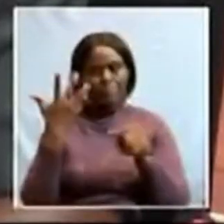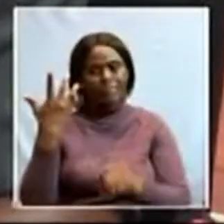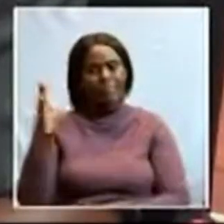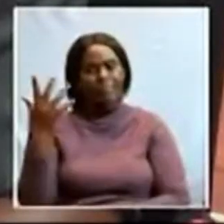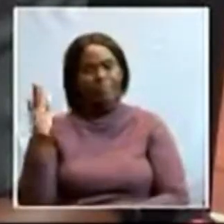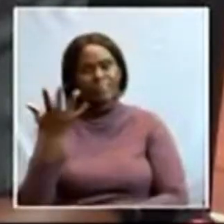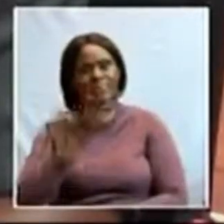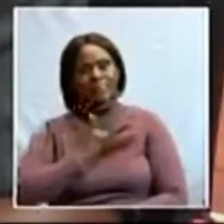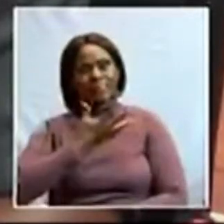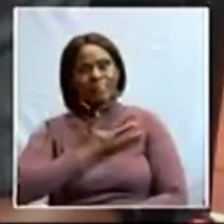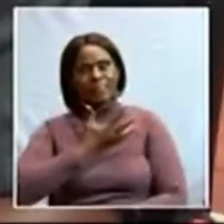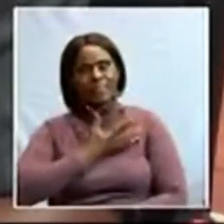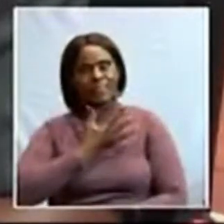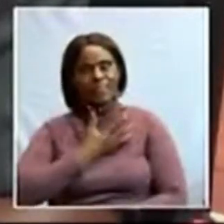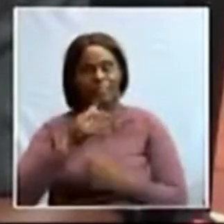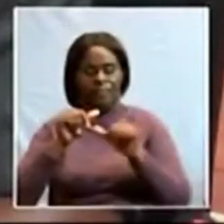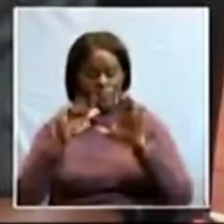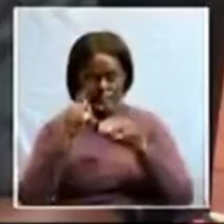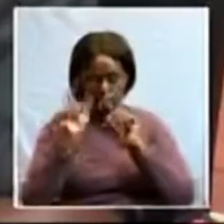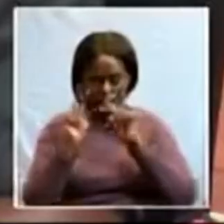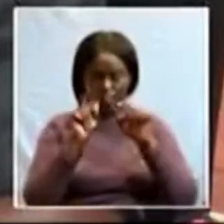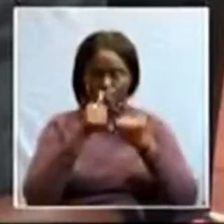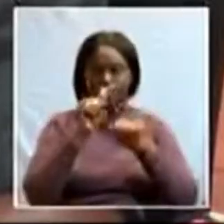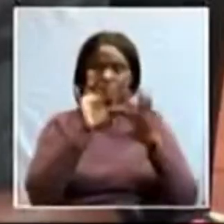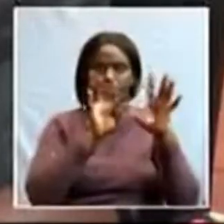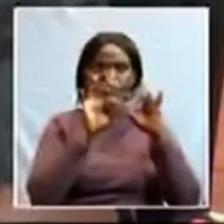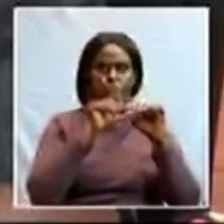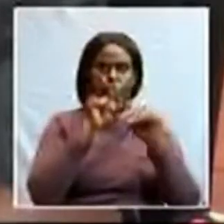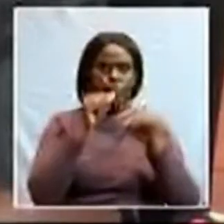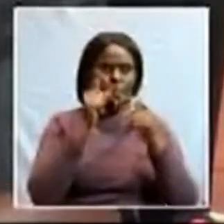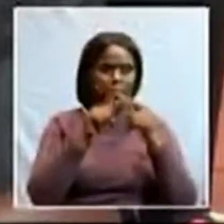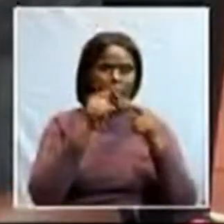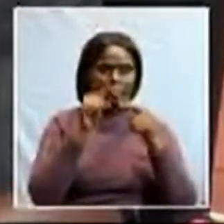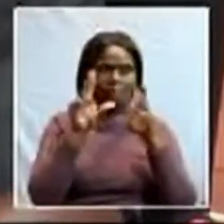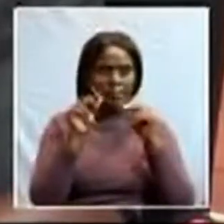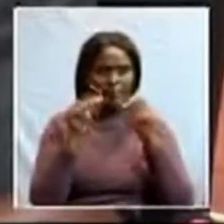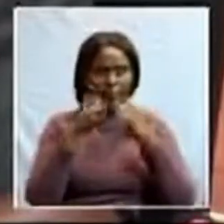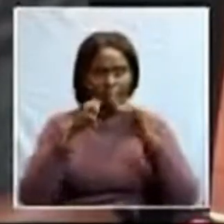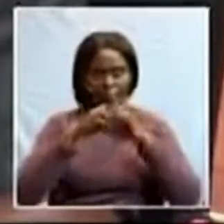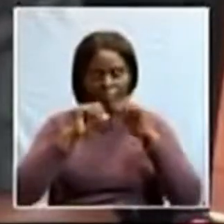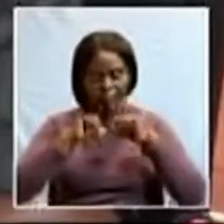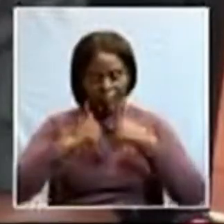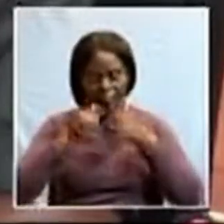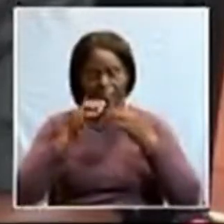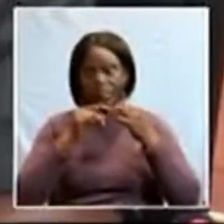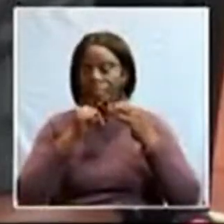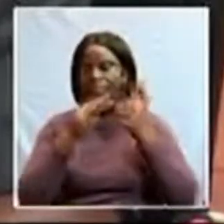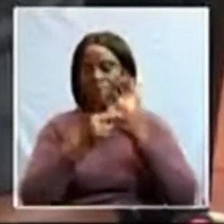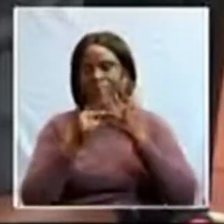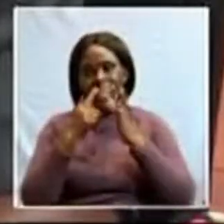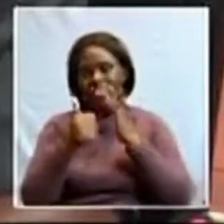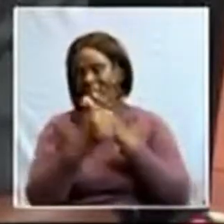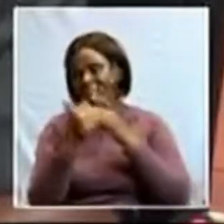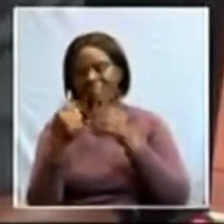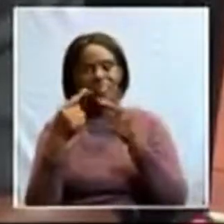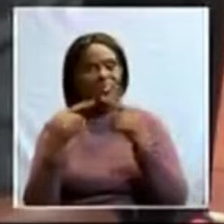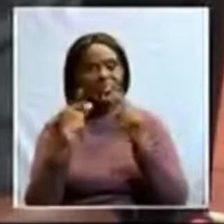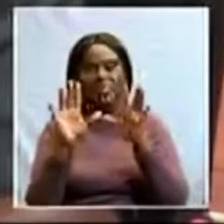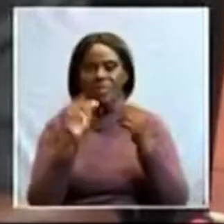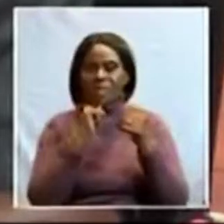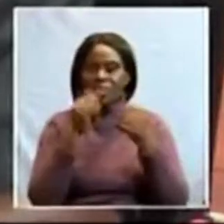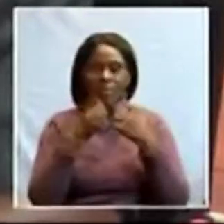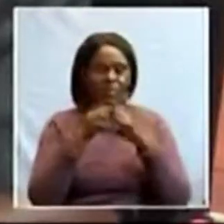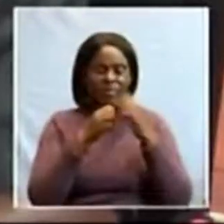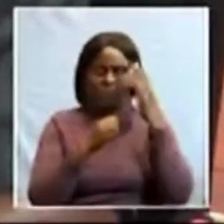undermine the auditors that come? You just choose not to say, no, even if we don't avail, what else can happen, and we don't even